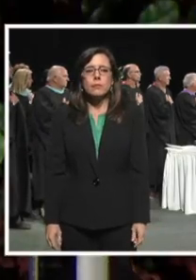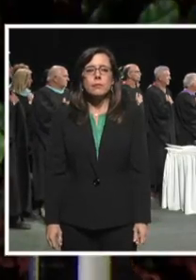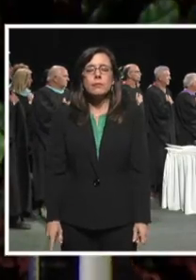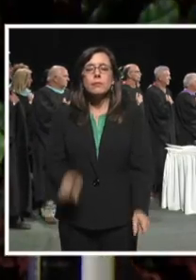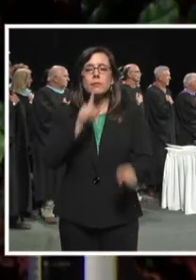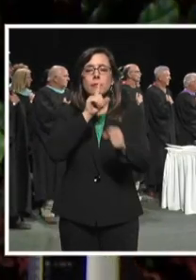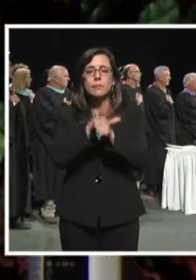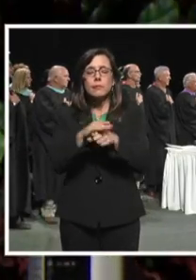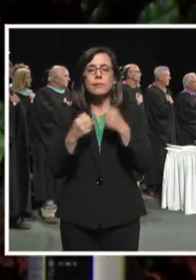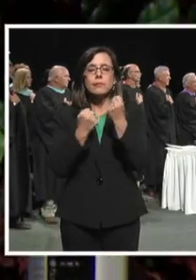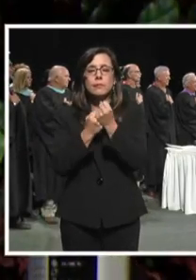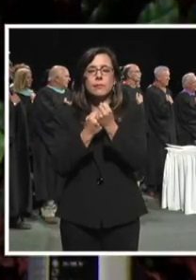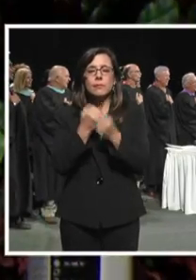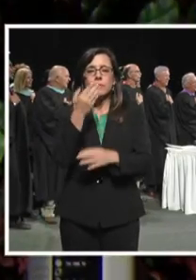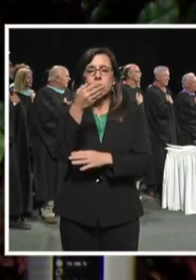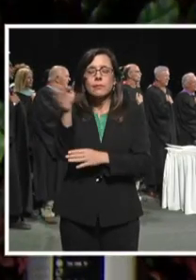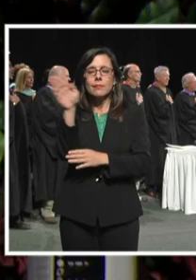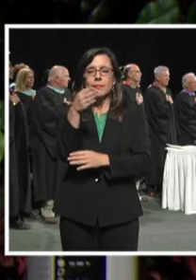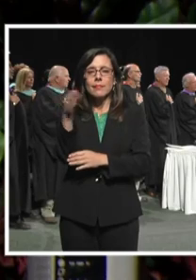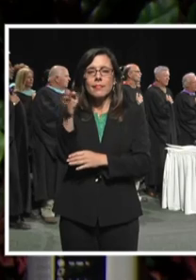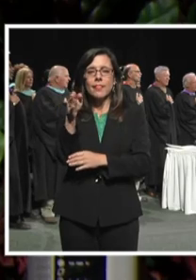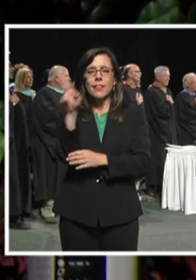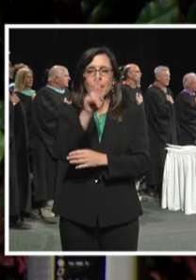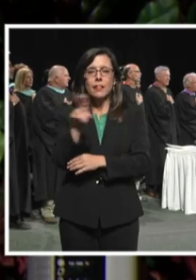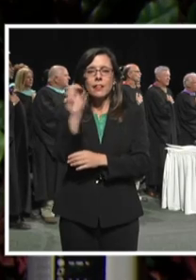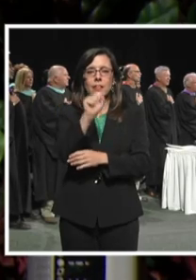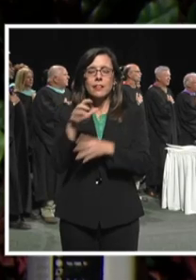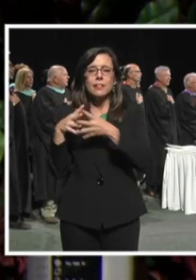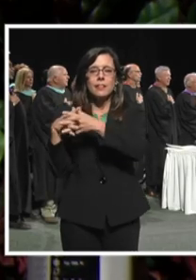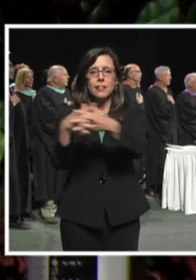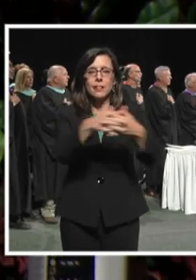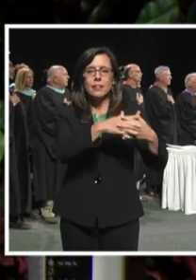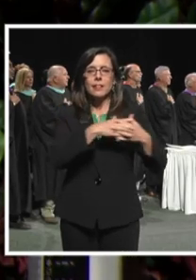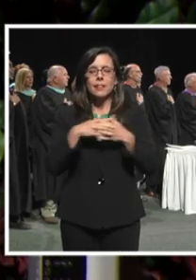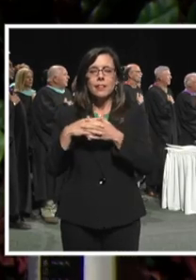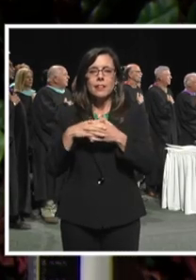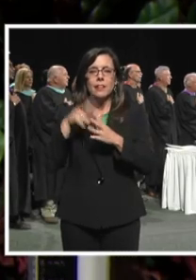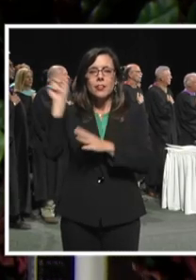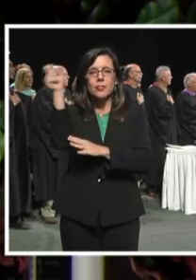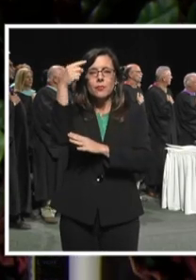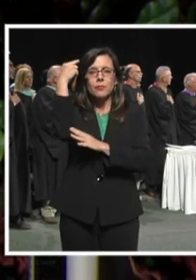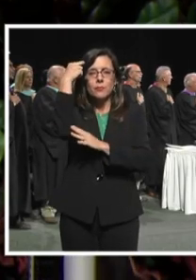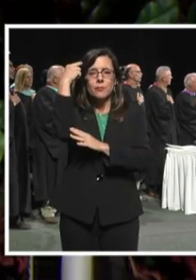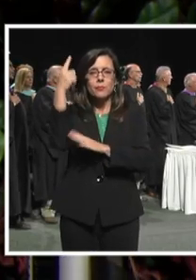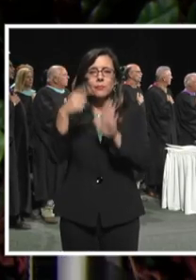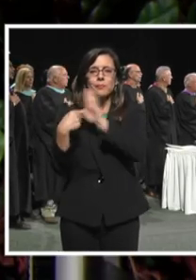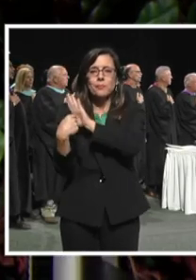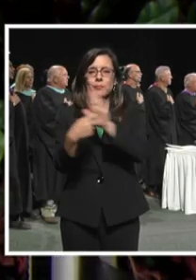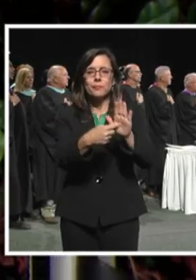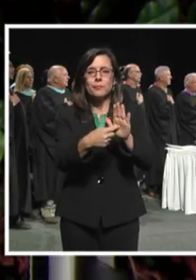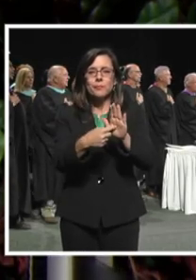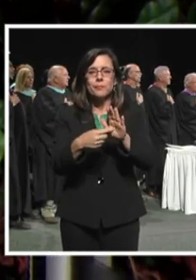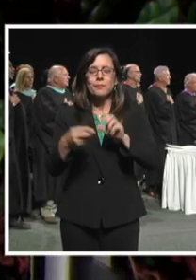I pledge allegiance to the flag of the United States of America and to the republic for